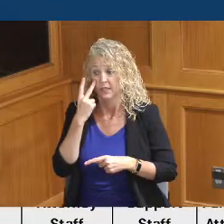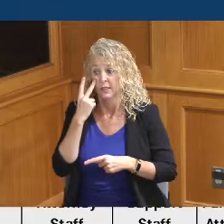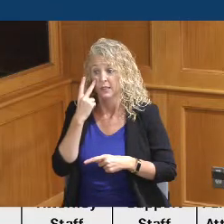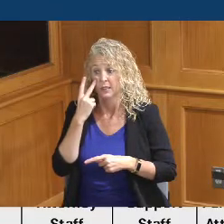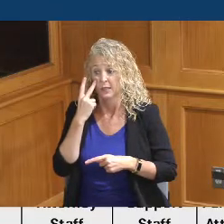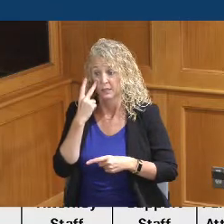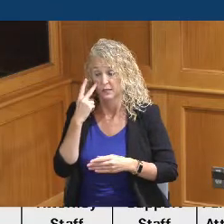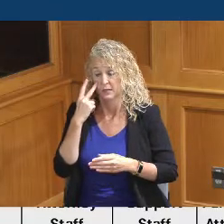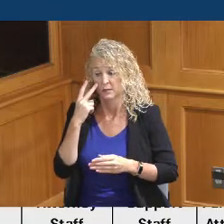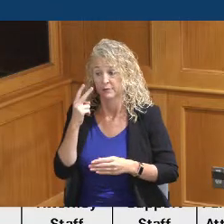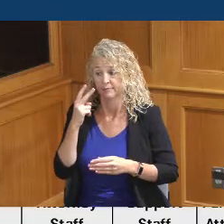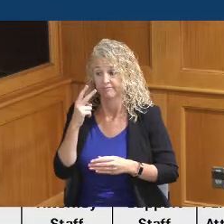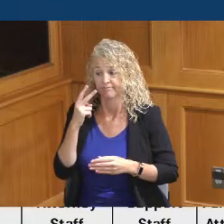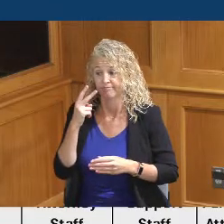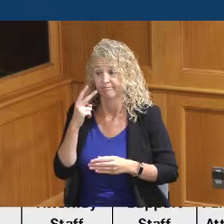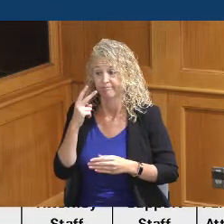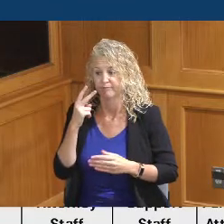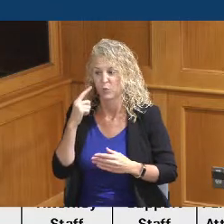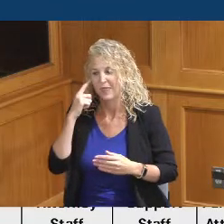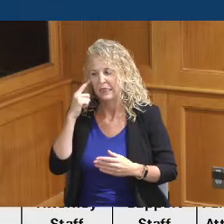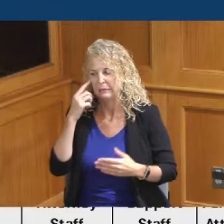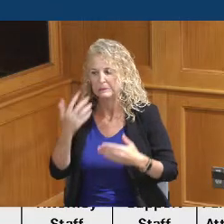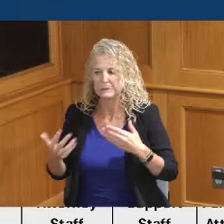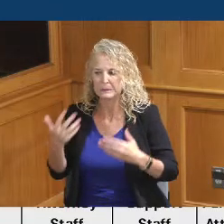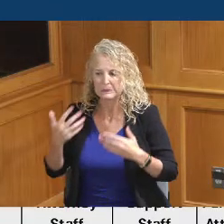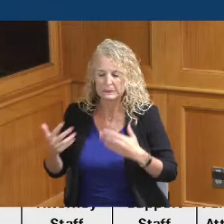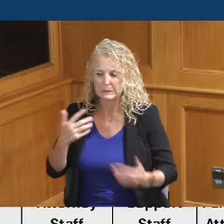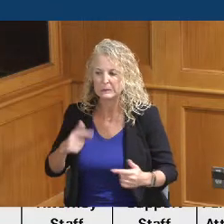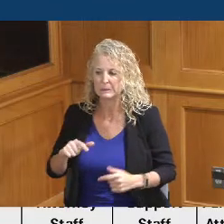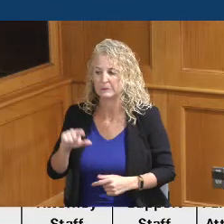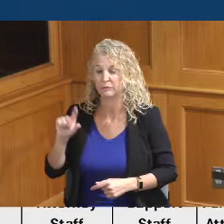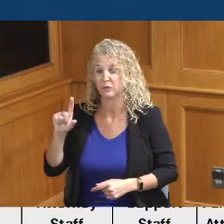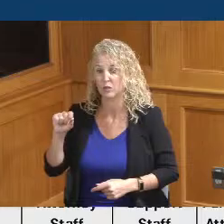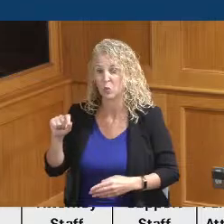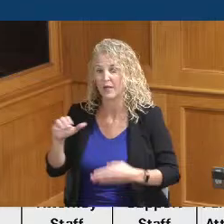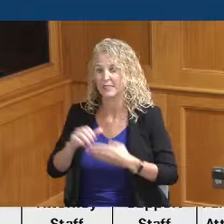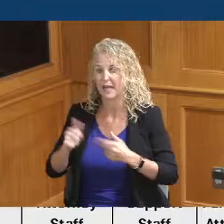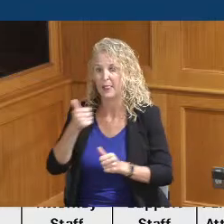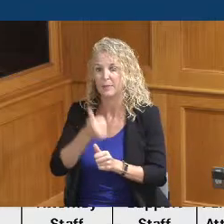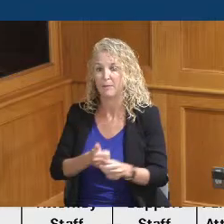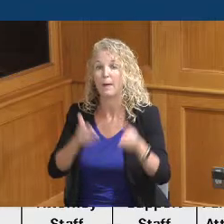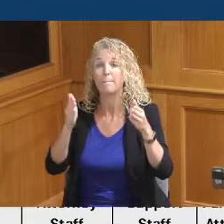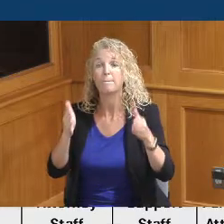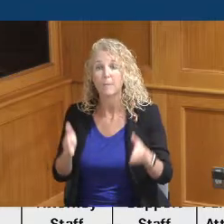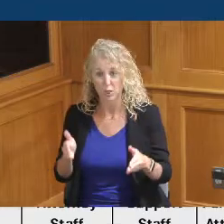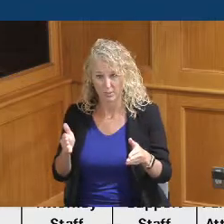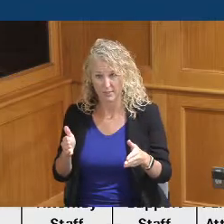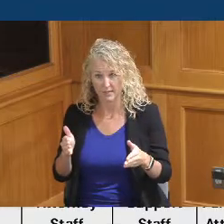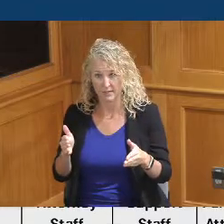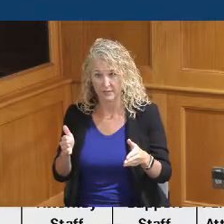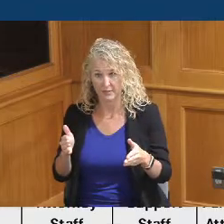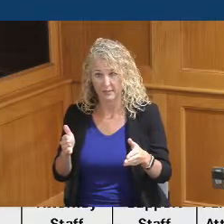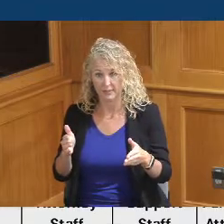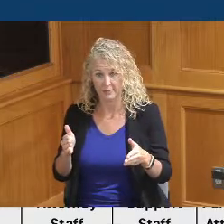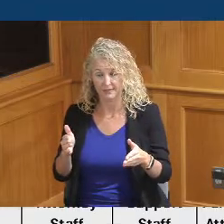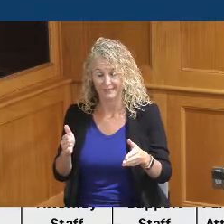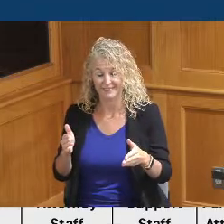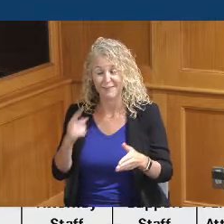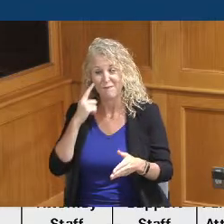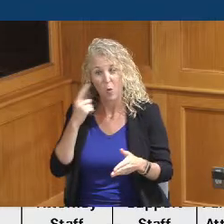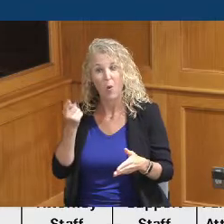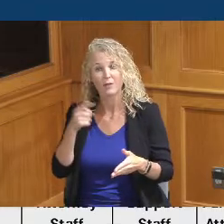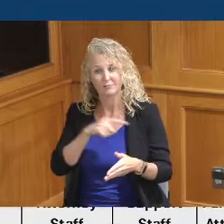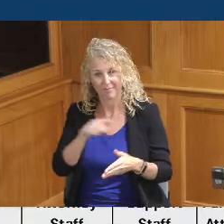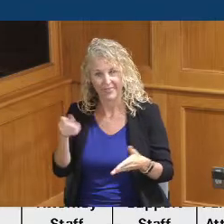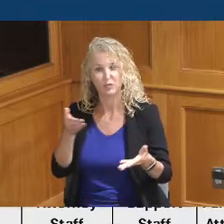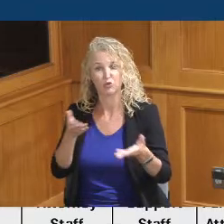have cost going forward, we're looking at approximately $20 per person to get the type of services that are,